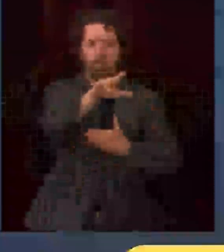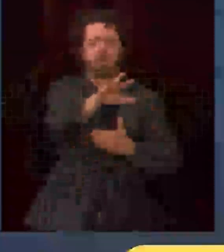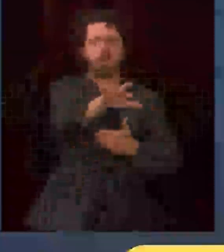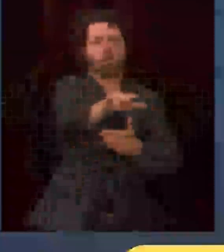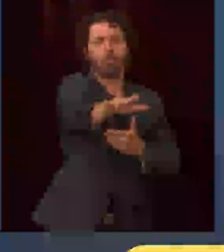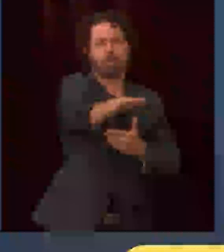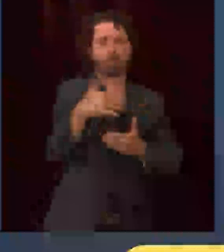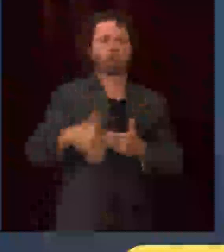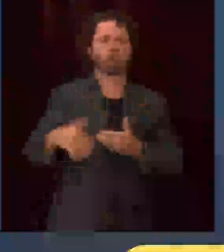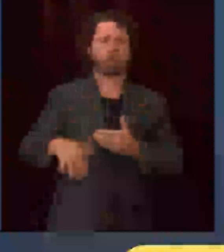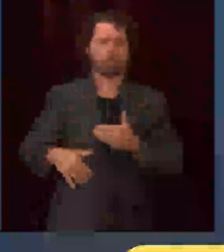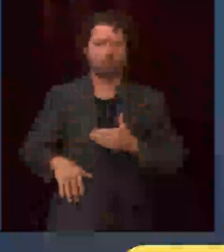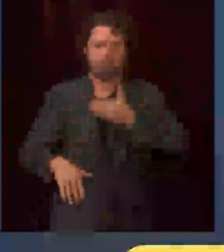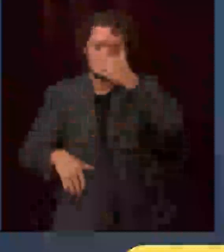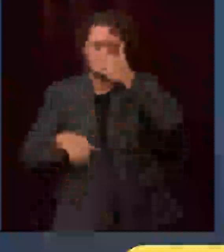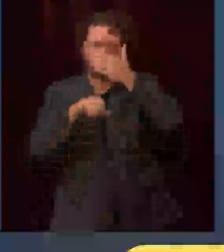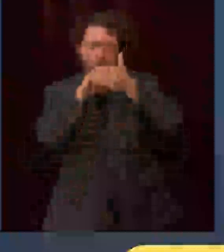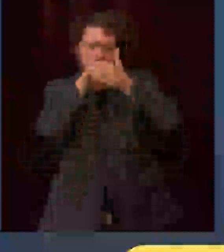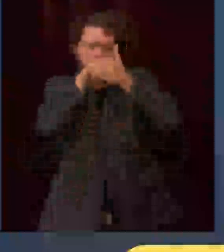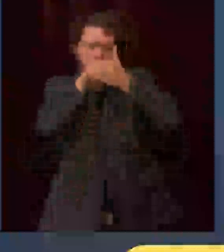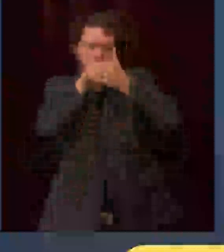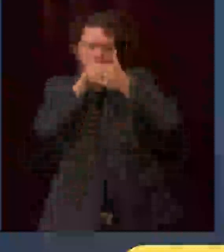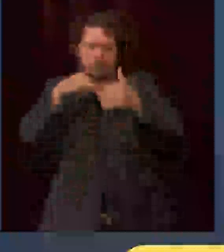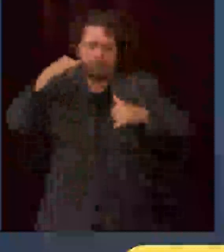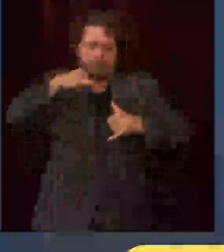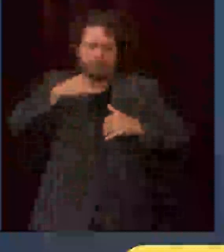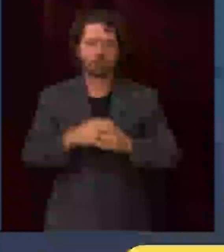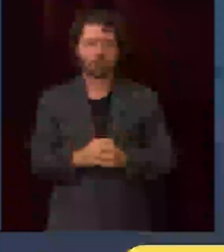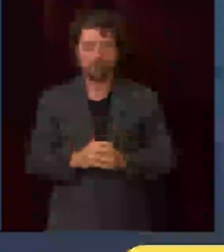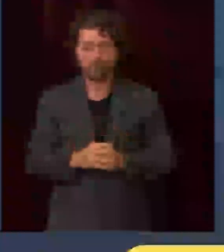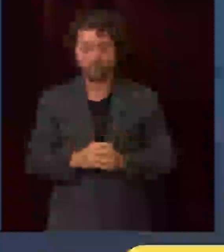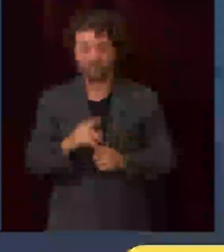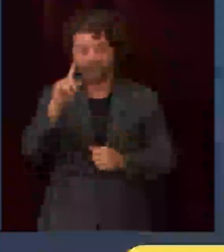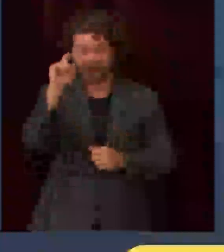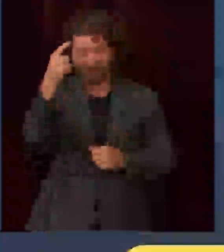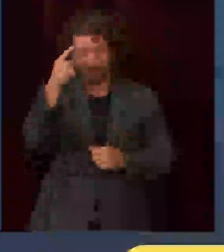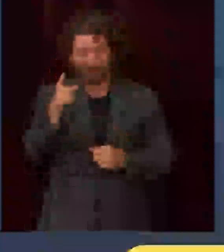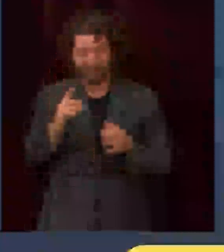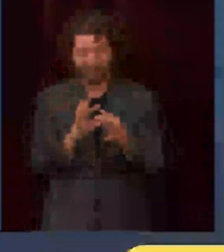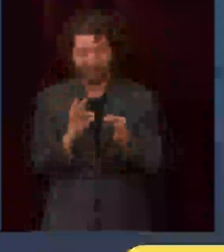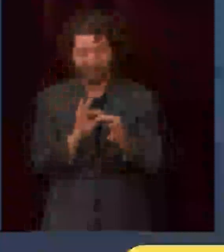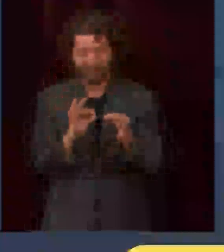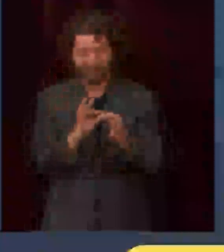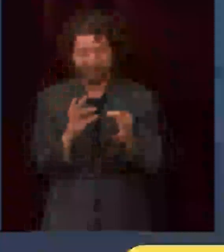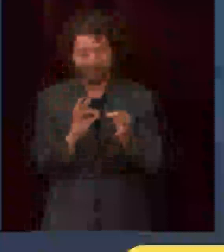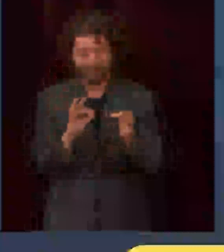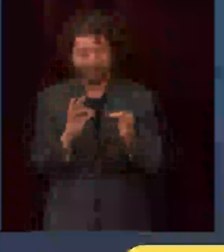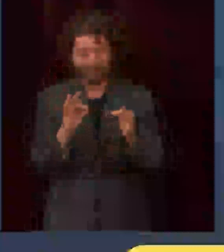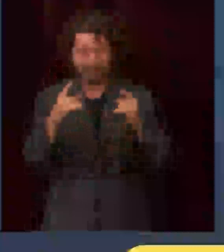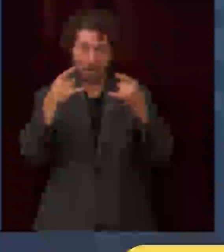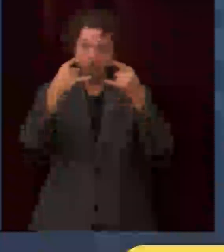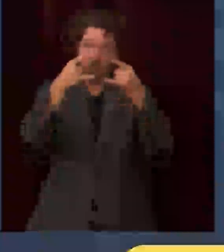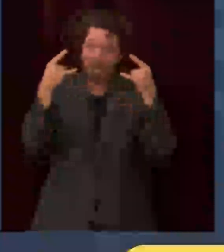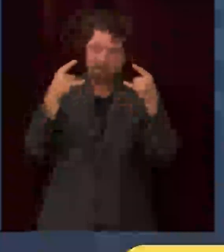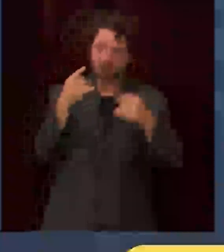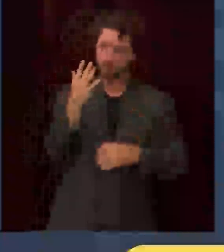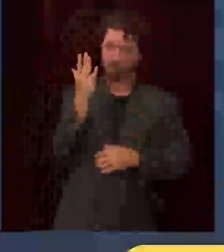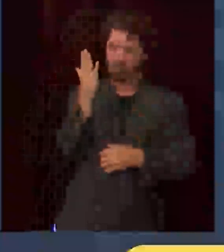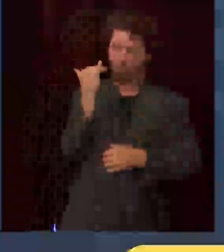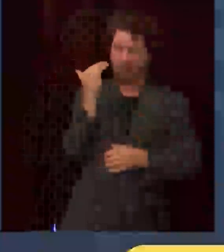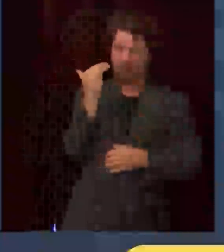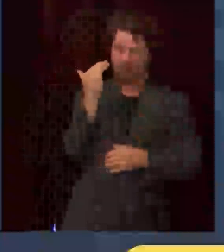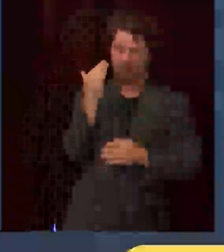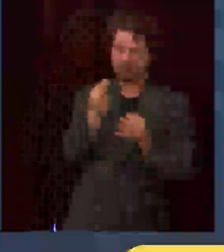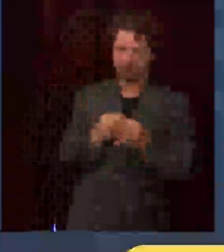Inslee mentioned, that's really important. It protects those around me, my family members, my coworkers, and in my case, my